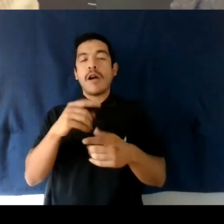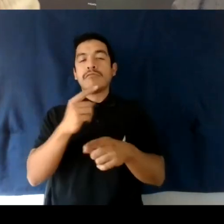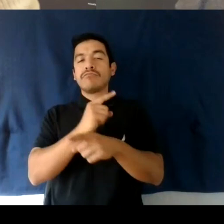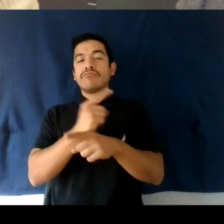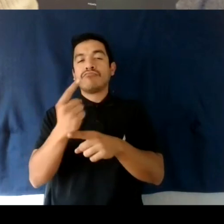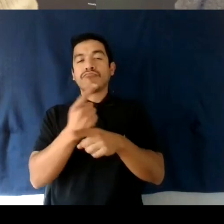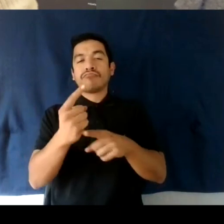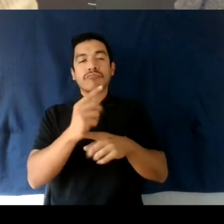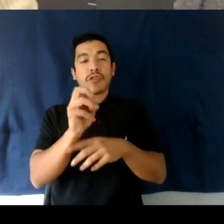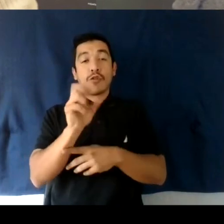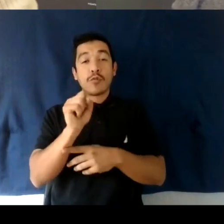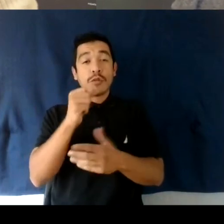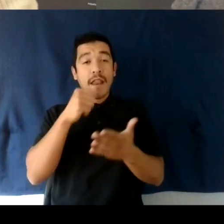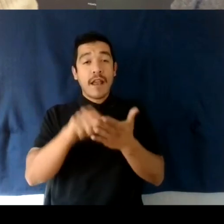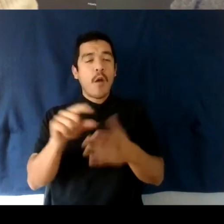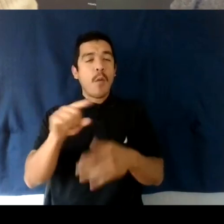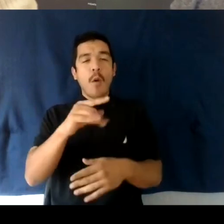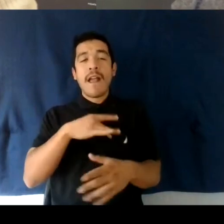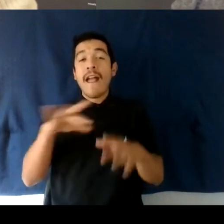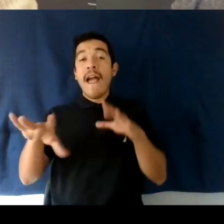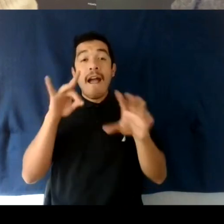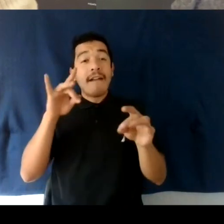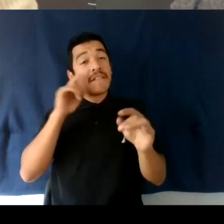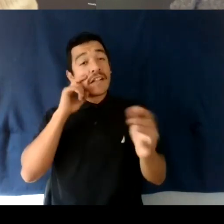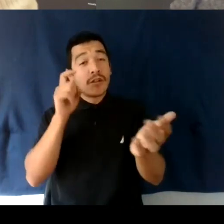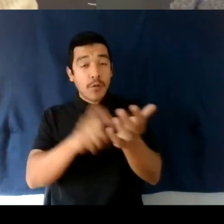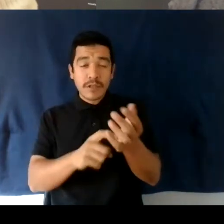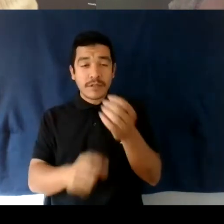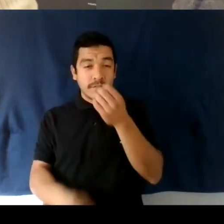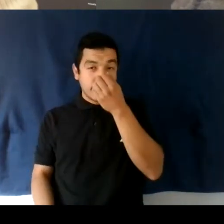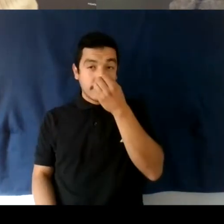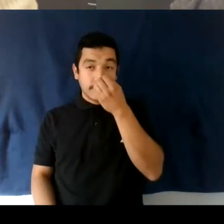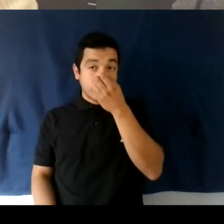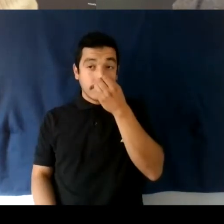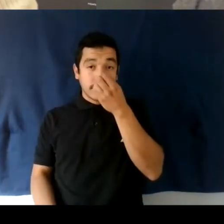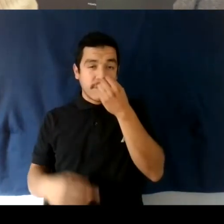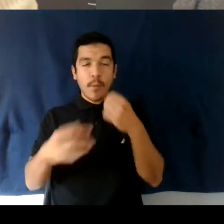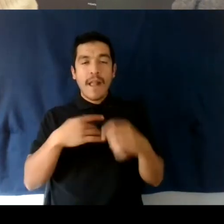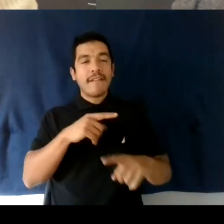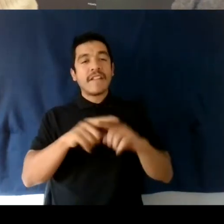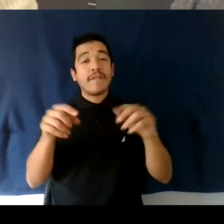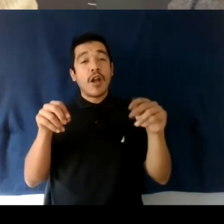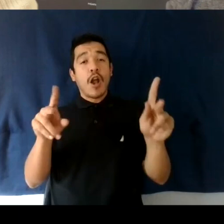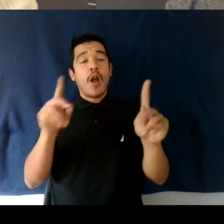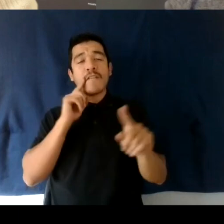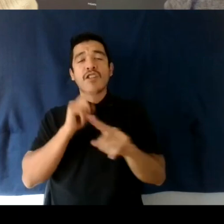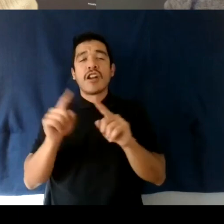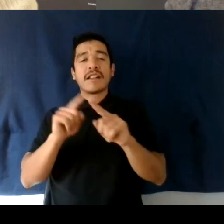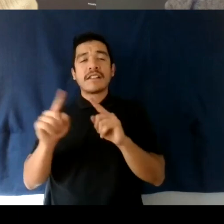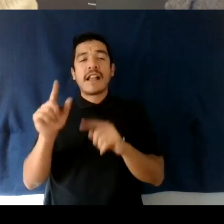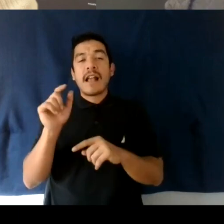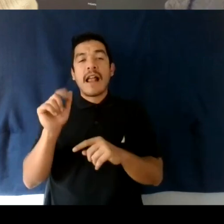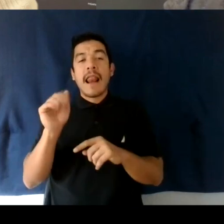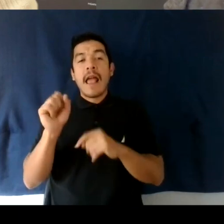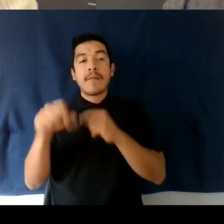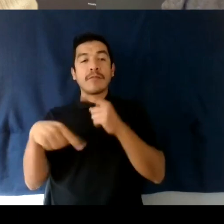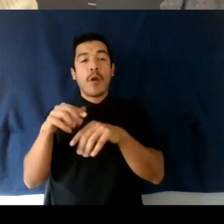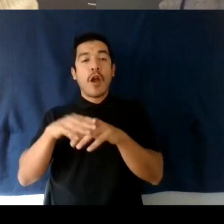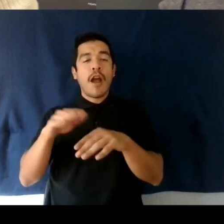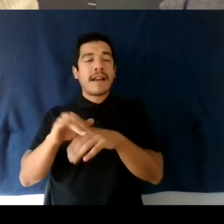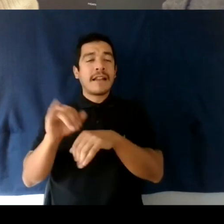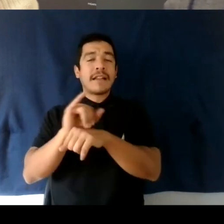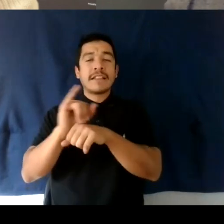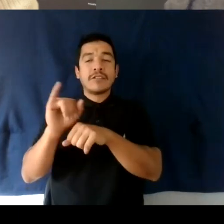where we have casting notices, we have different opportunities for different labs that are going on in the